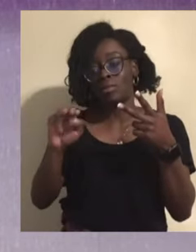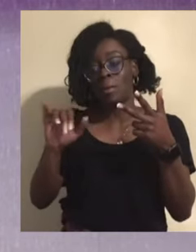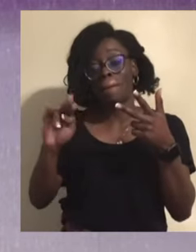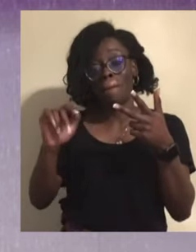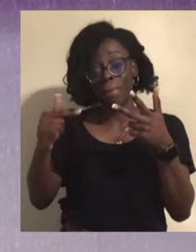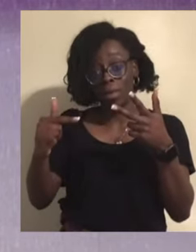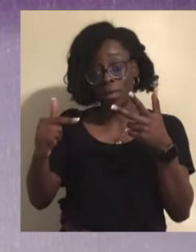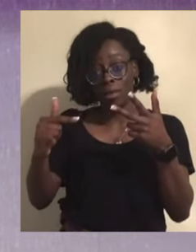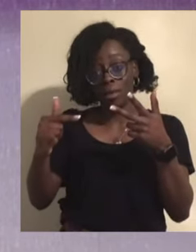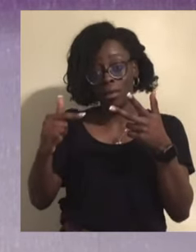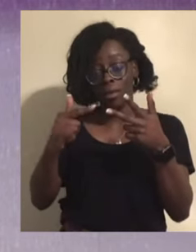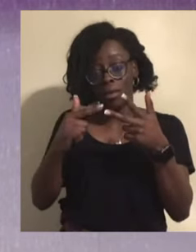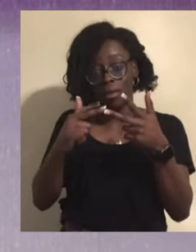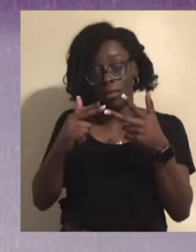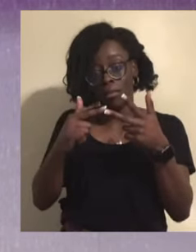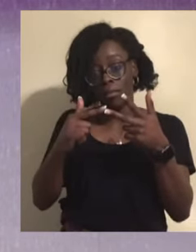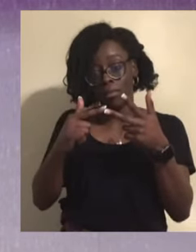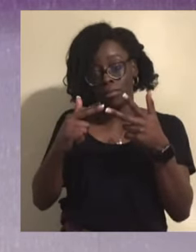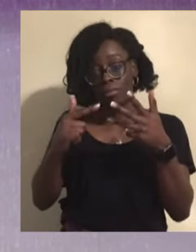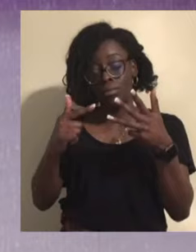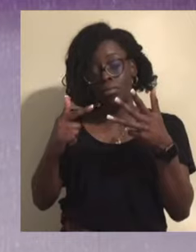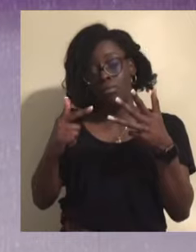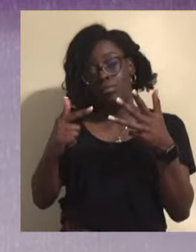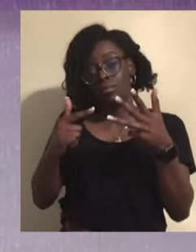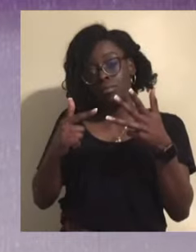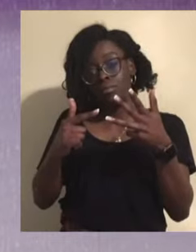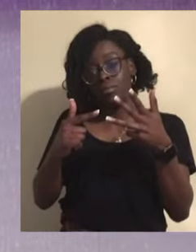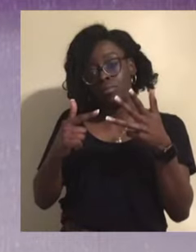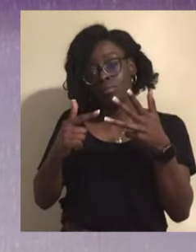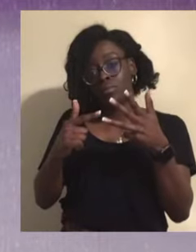You need tenacity.